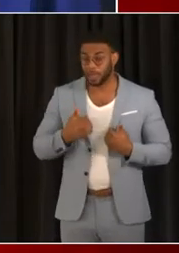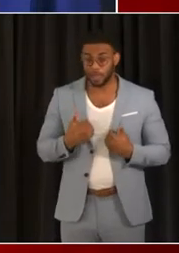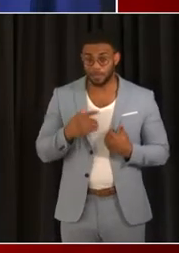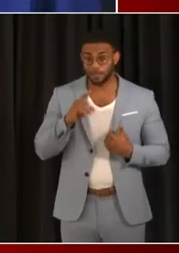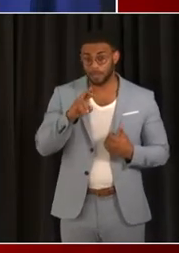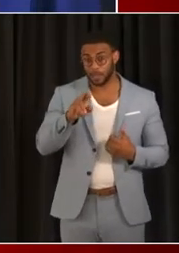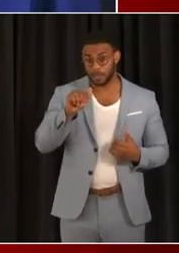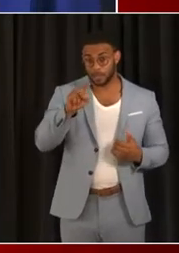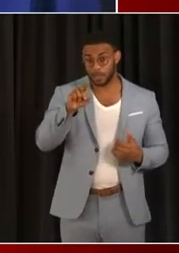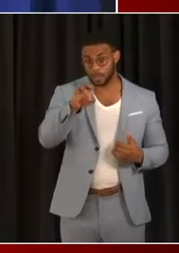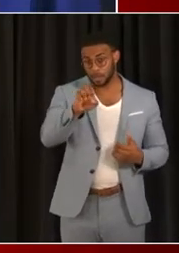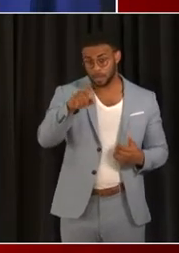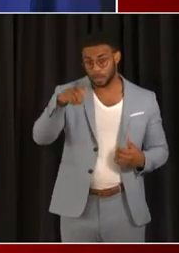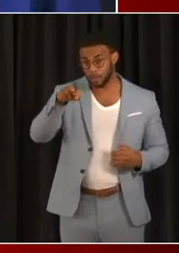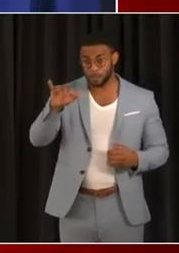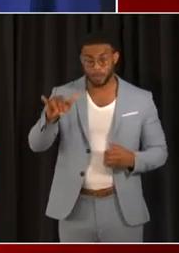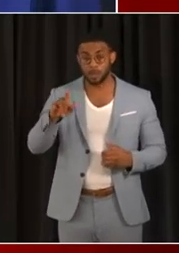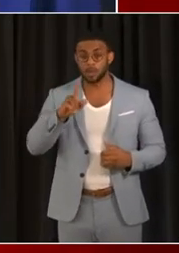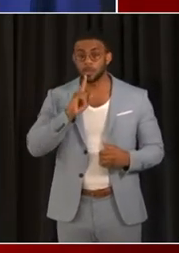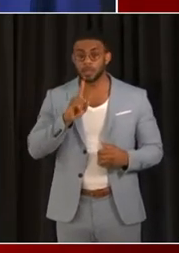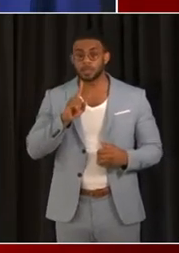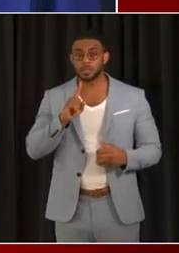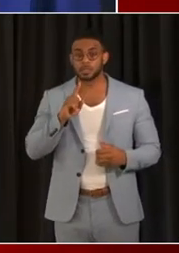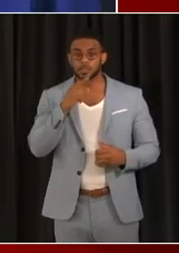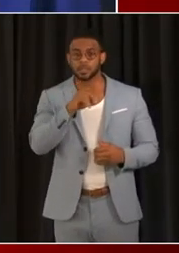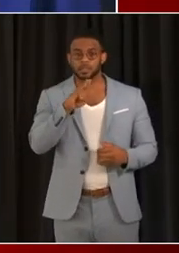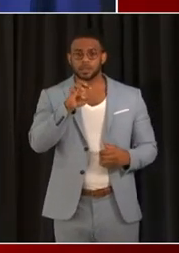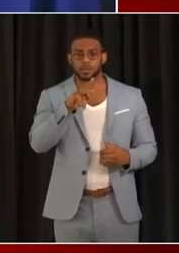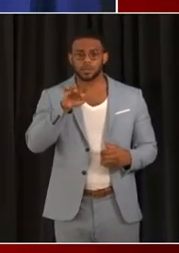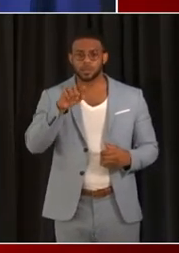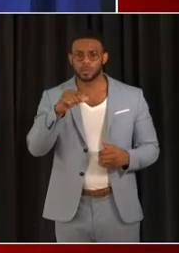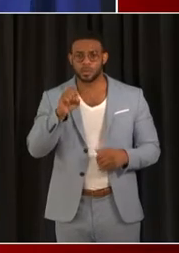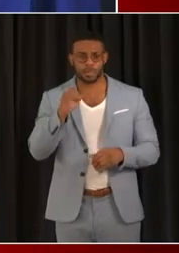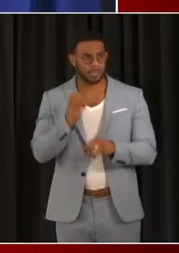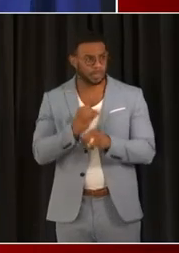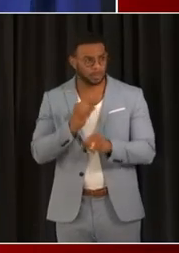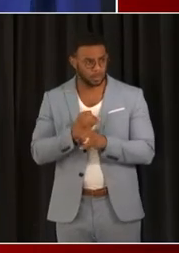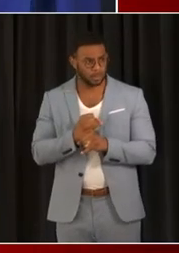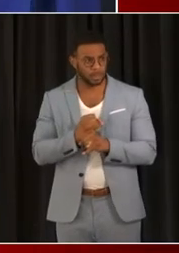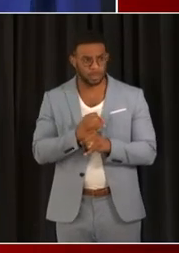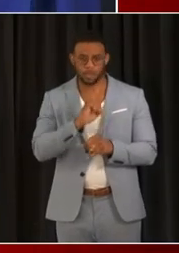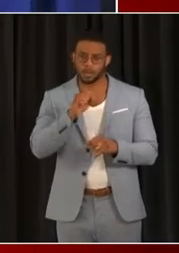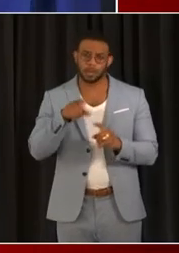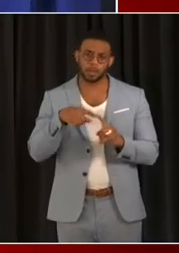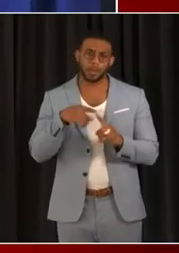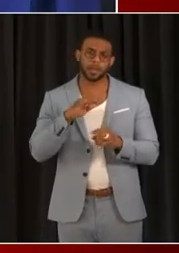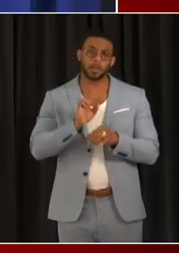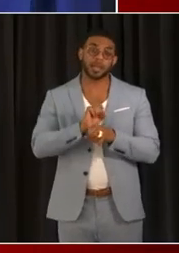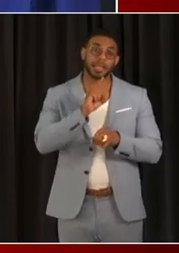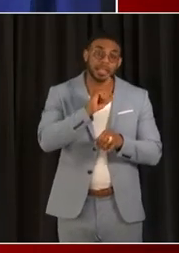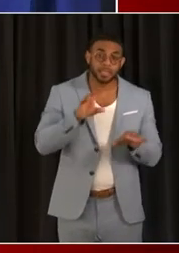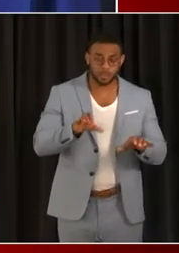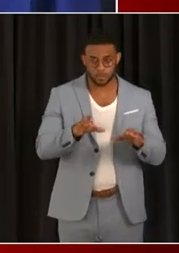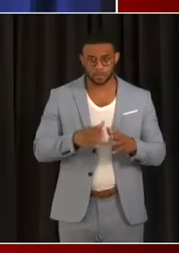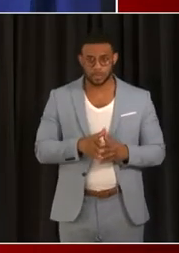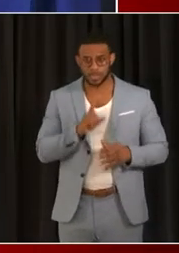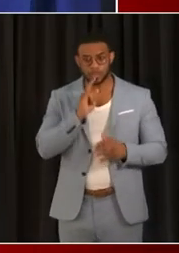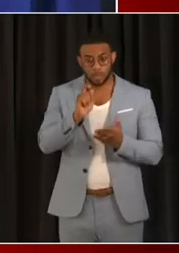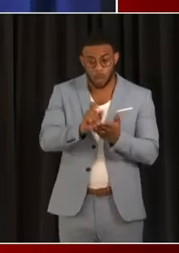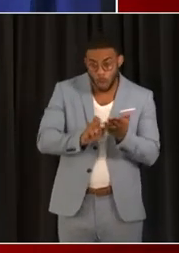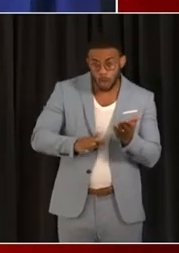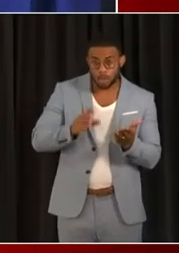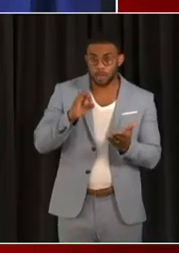up, we have Dr. Andre Perry, who is at the Brookings Institution, and he's going to tell us a little bit about the work that he has done.